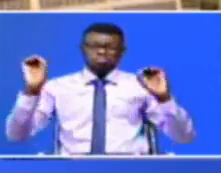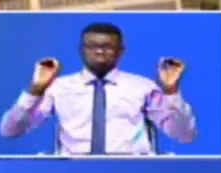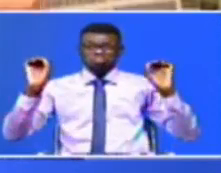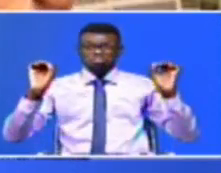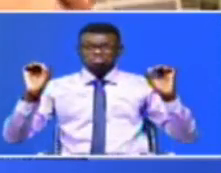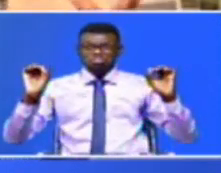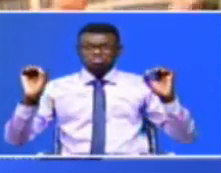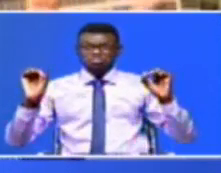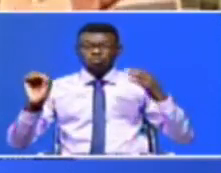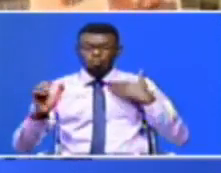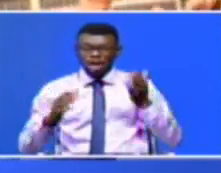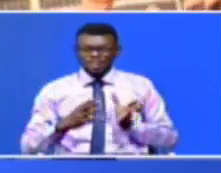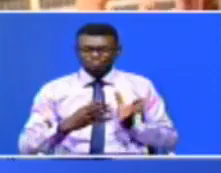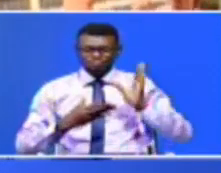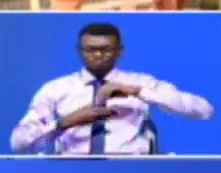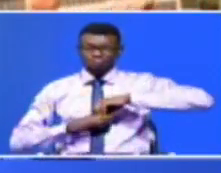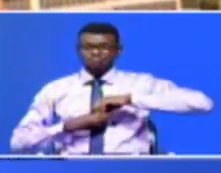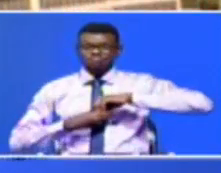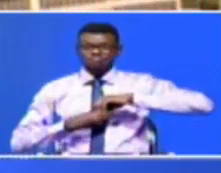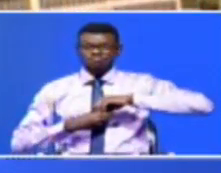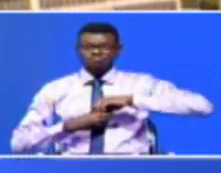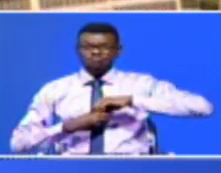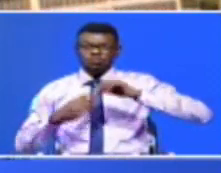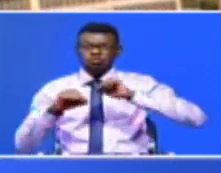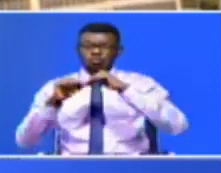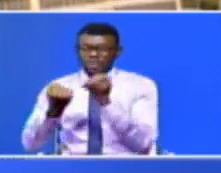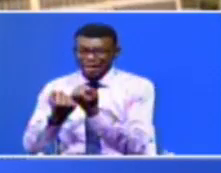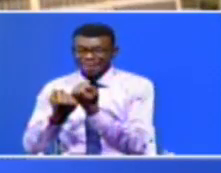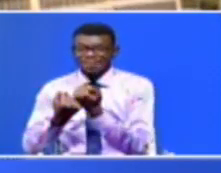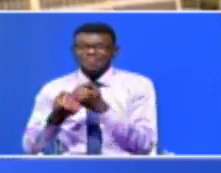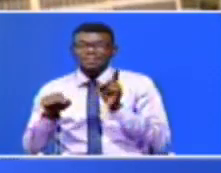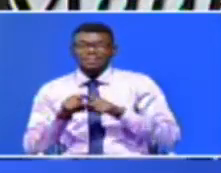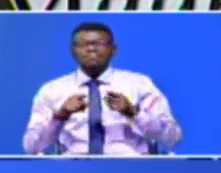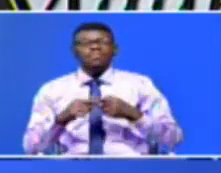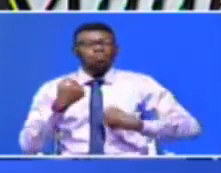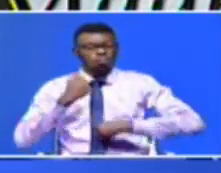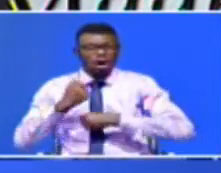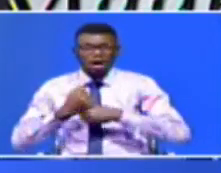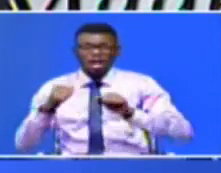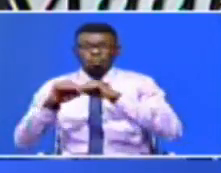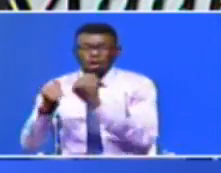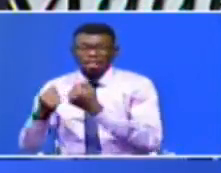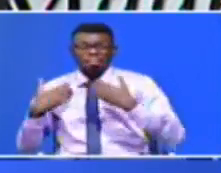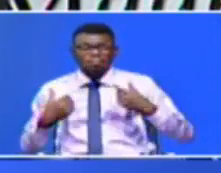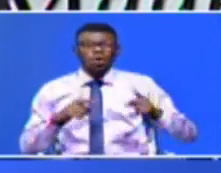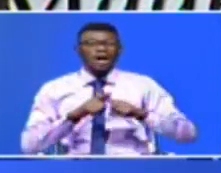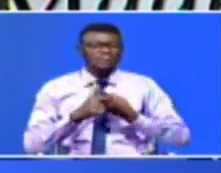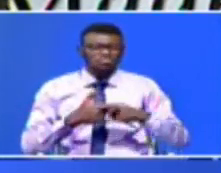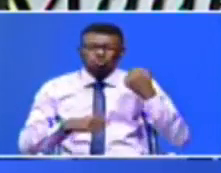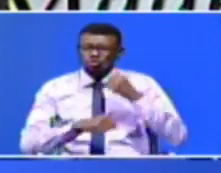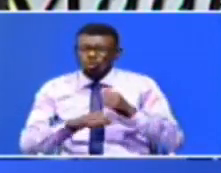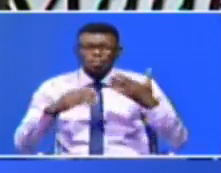We just need to be included in the society, and let us bring our contribution to the society. Many persons with albinism have lost their